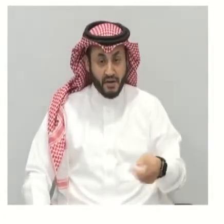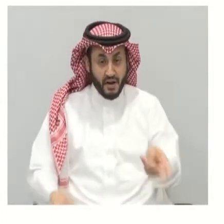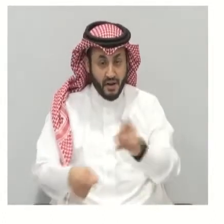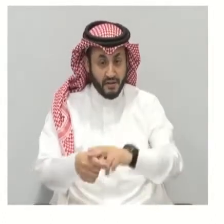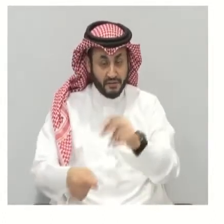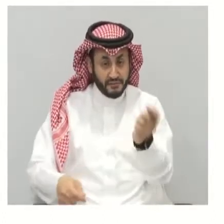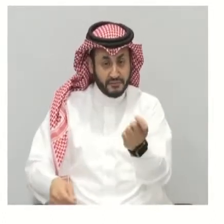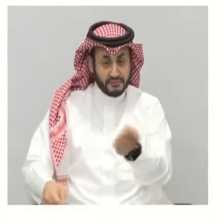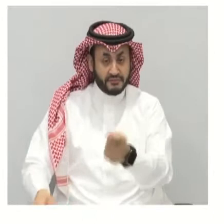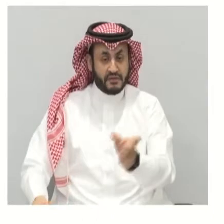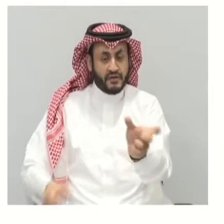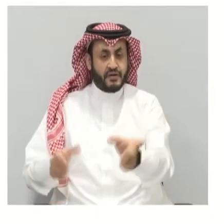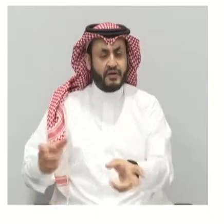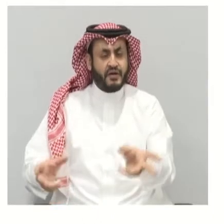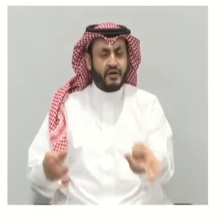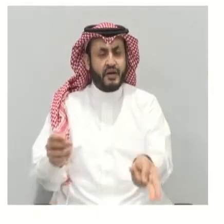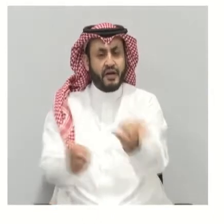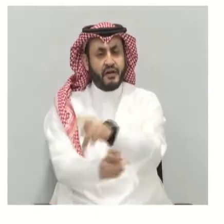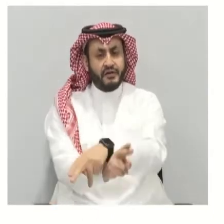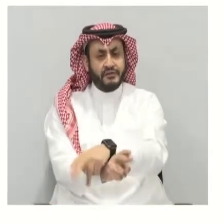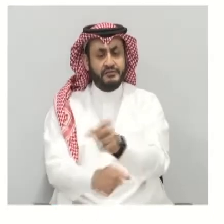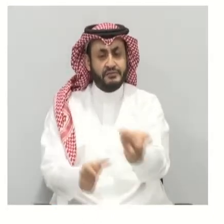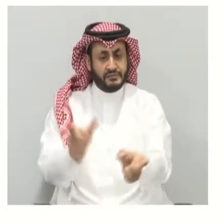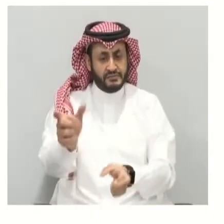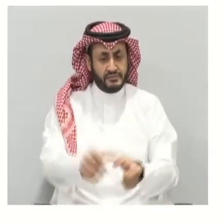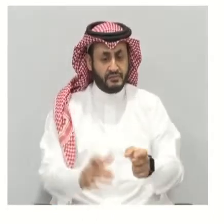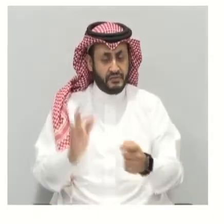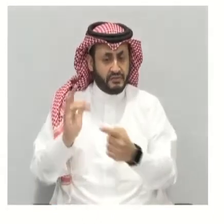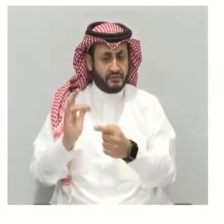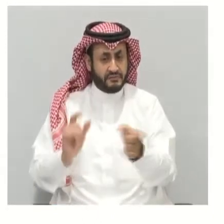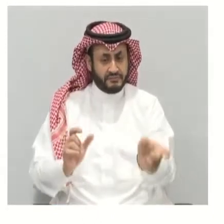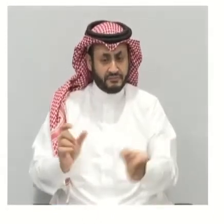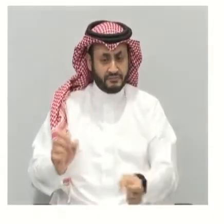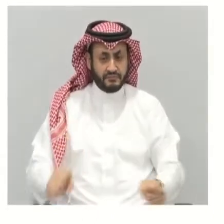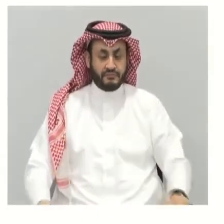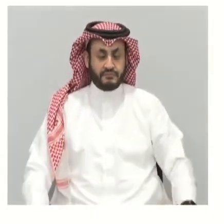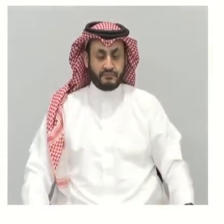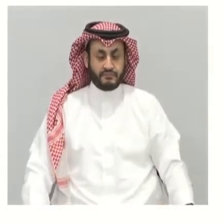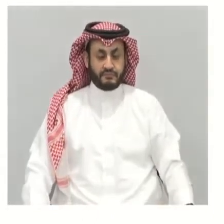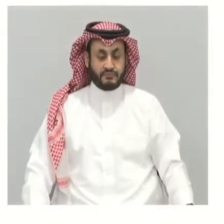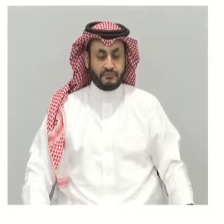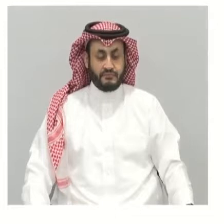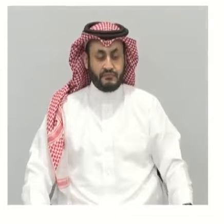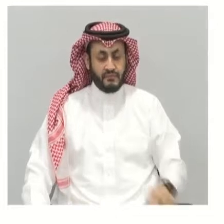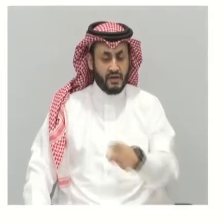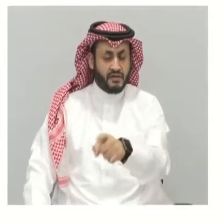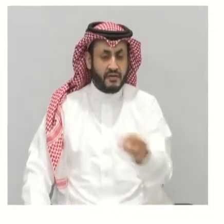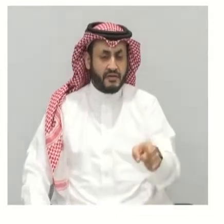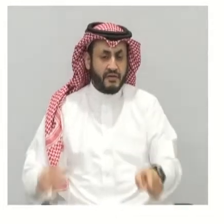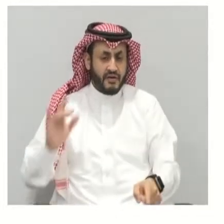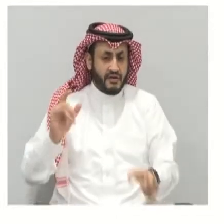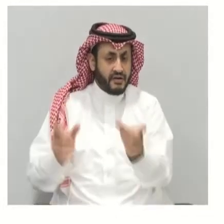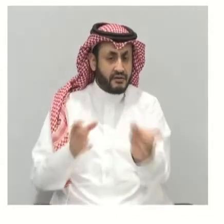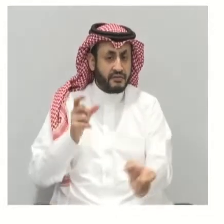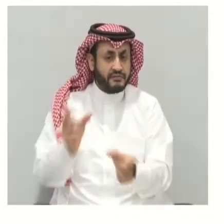rewrite the sentences, replace the frequency expressions with adverbs of frequency. Like seldom, often,